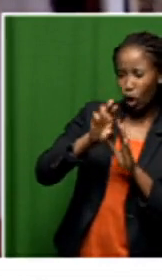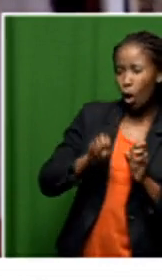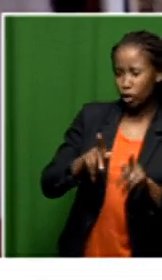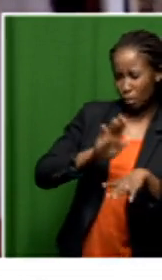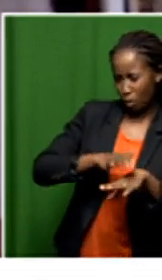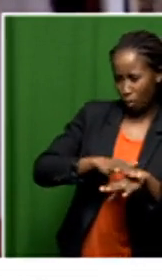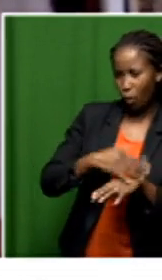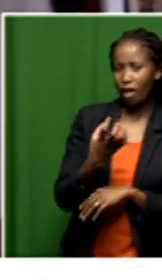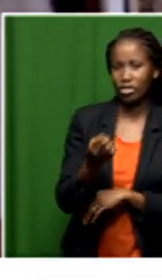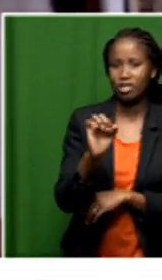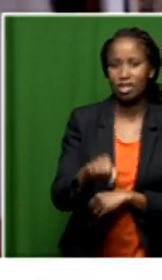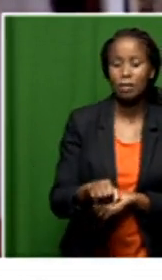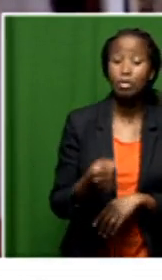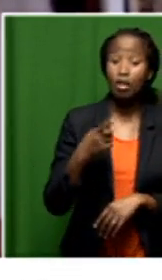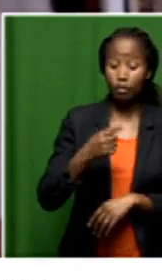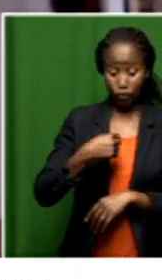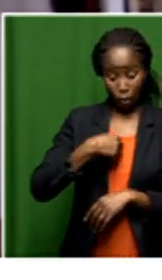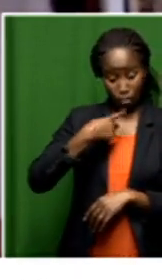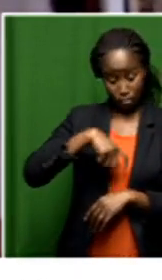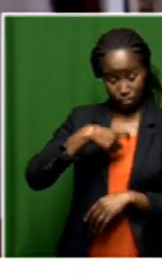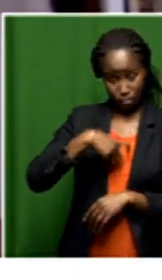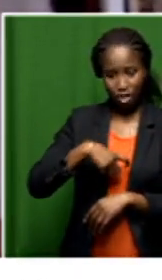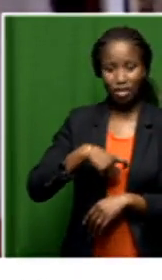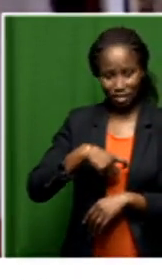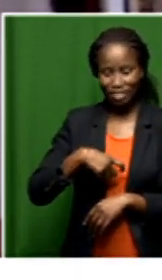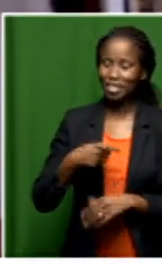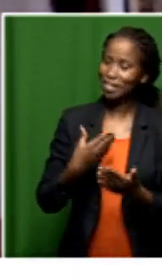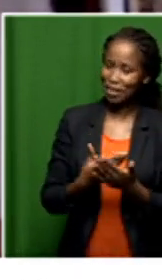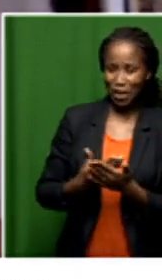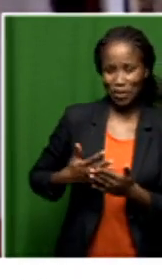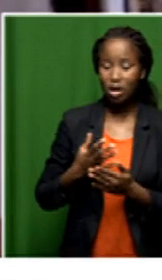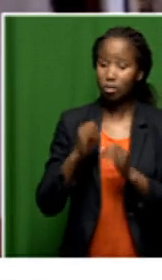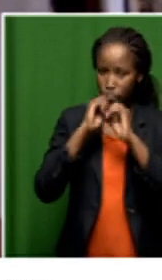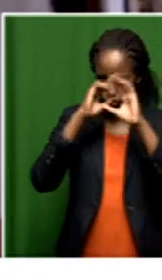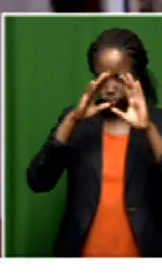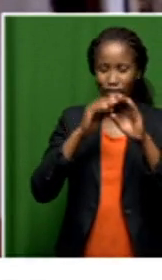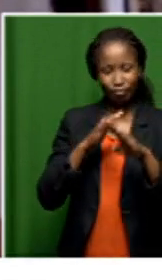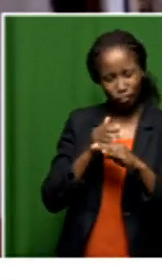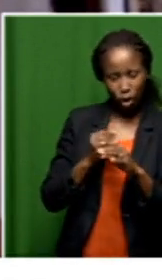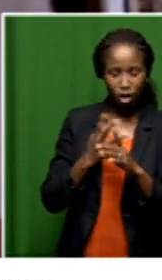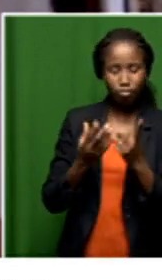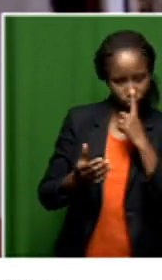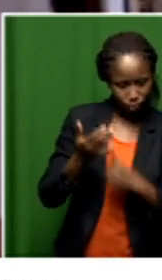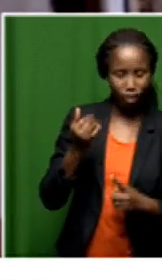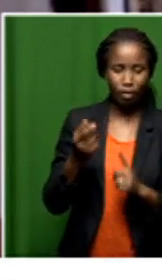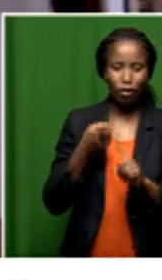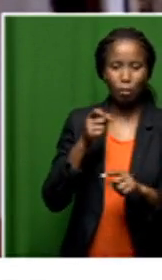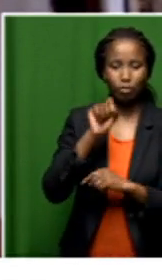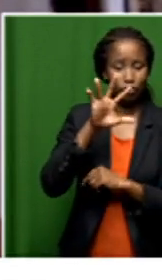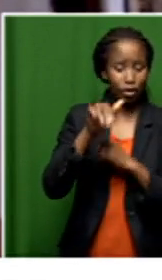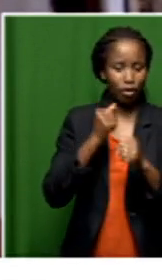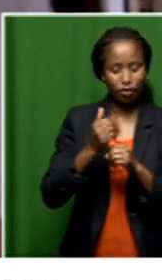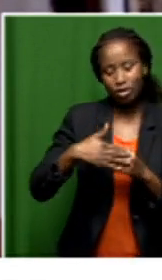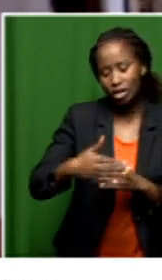to happen. But personally, for me, I'm looking to sell out Soccer City, man. That's my plan for the next 5 years. And I hope that by